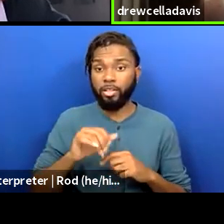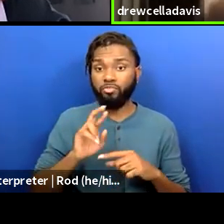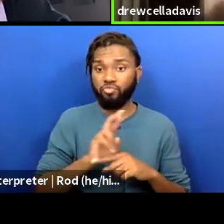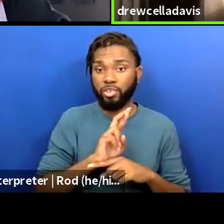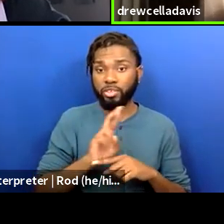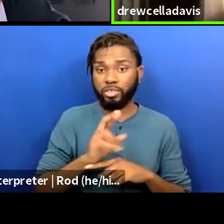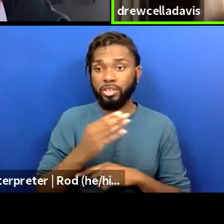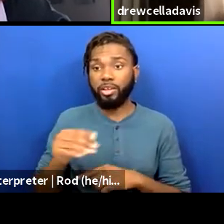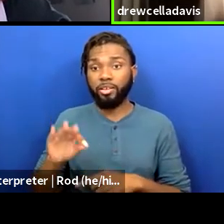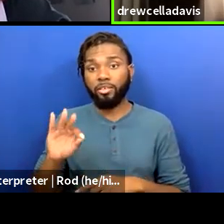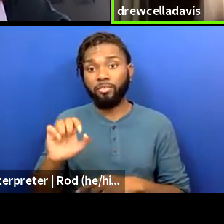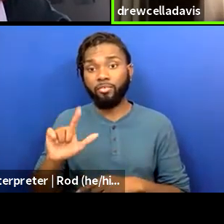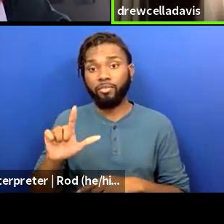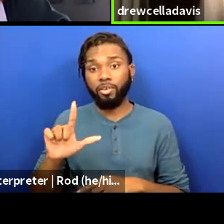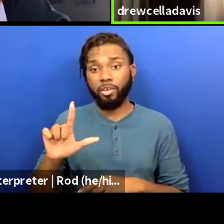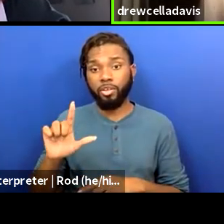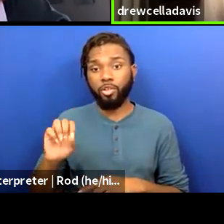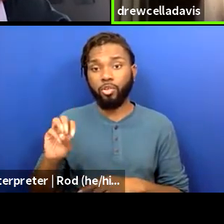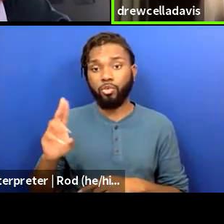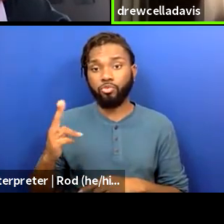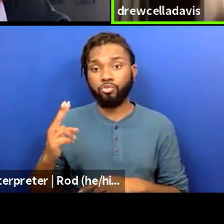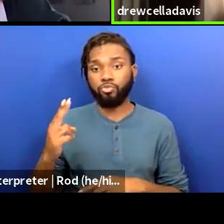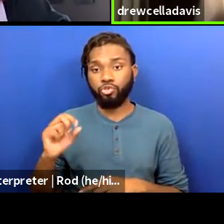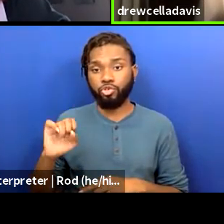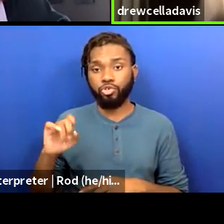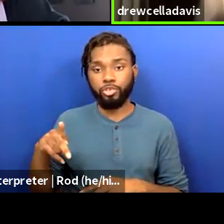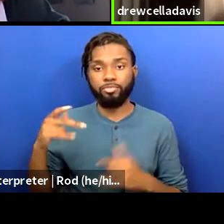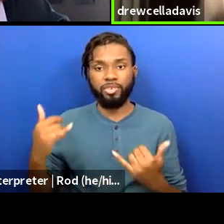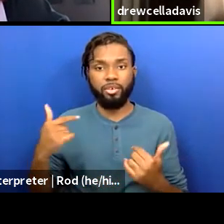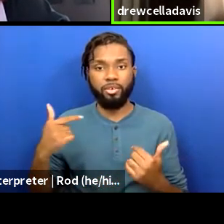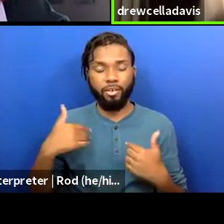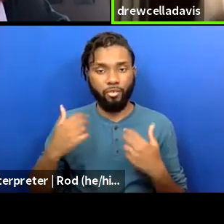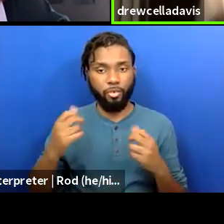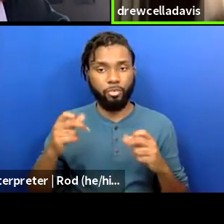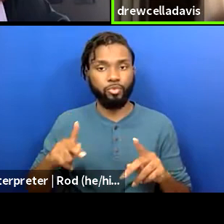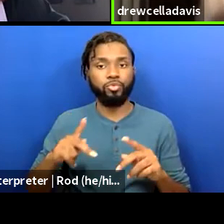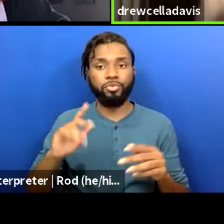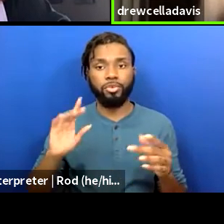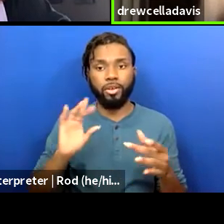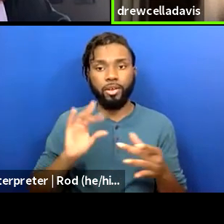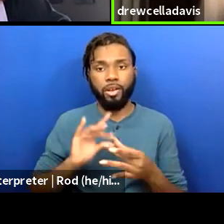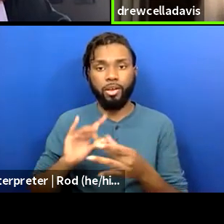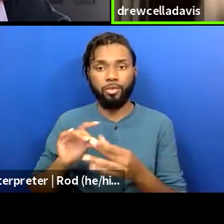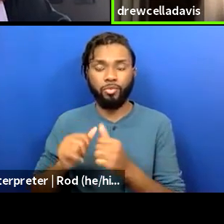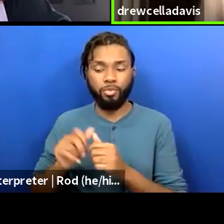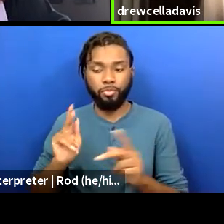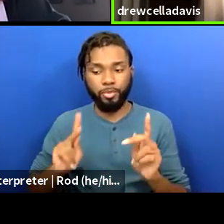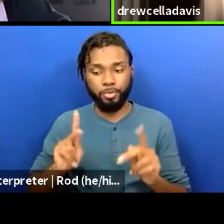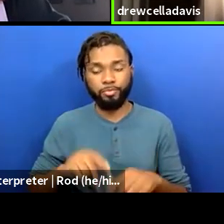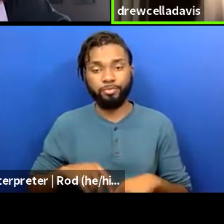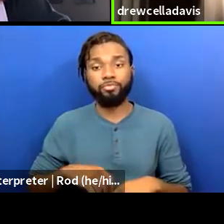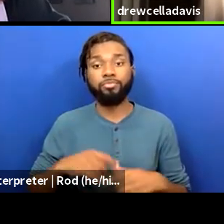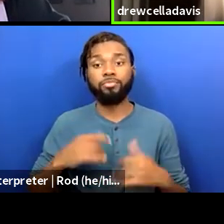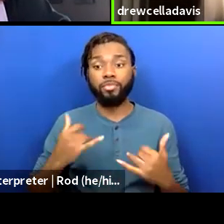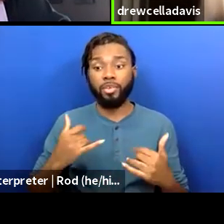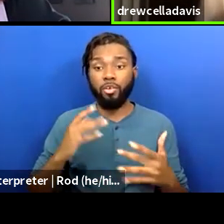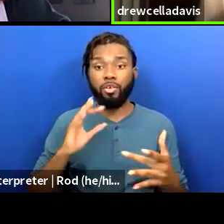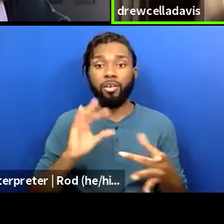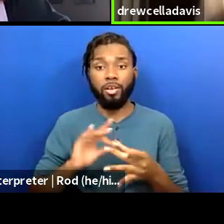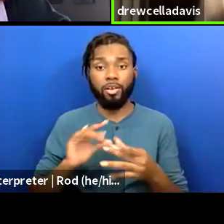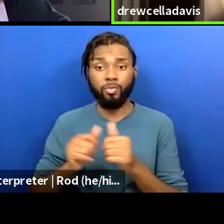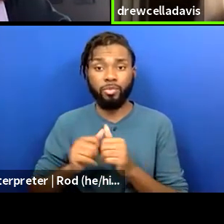the fellowship, I'm now having the opportunity, I guess, to connect with people. And by connecting with more theater